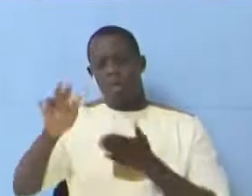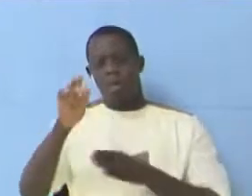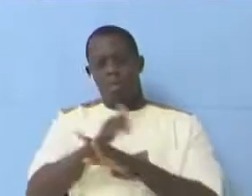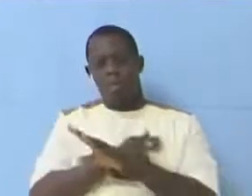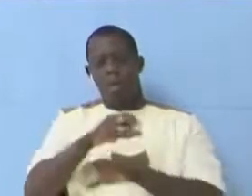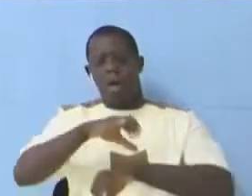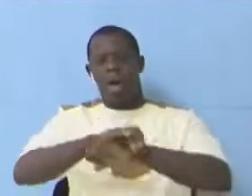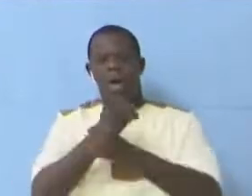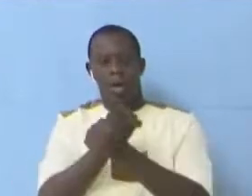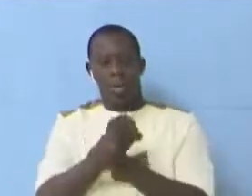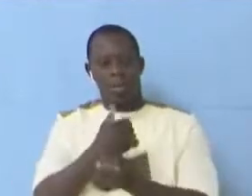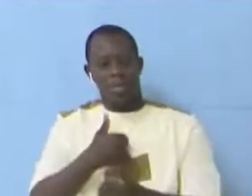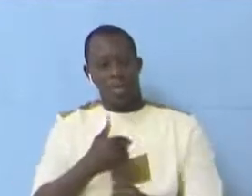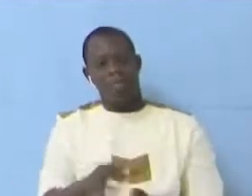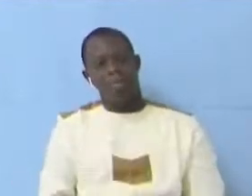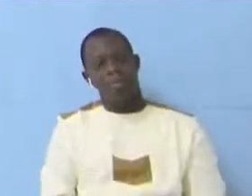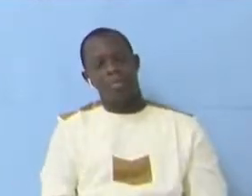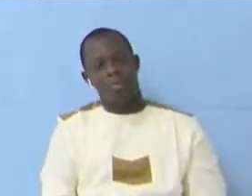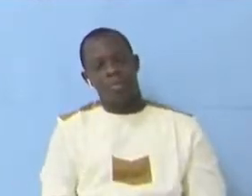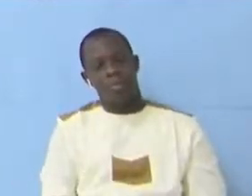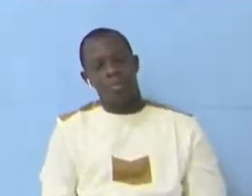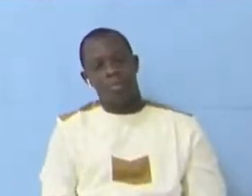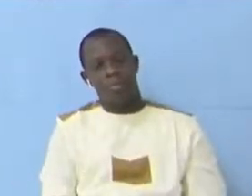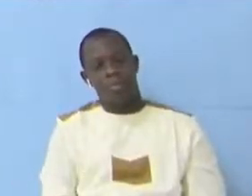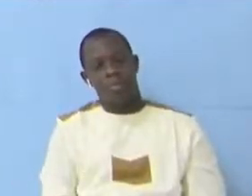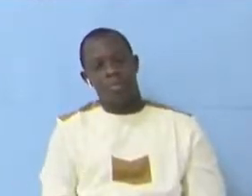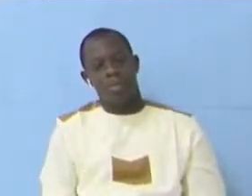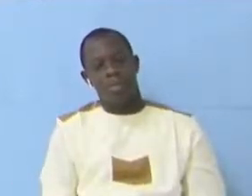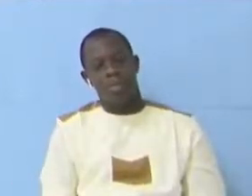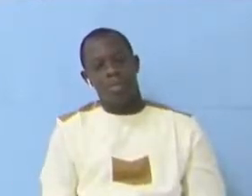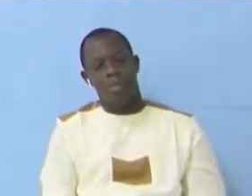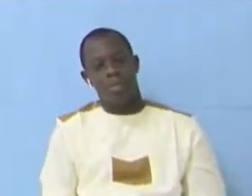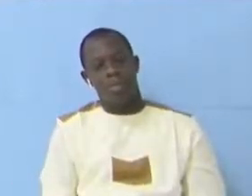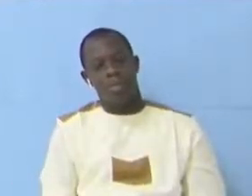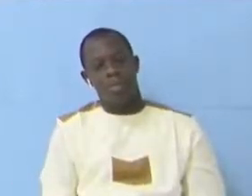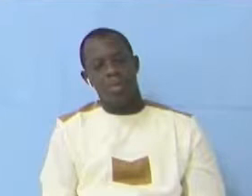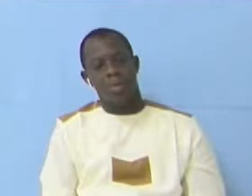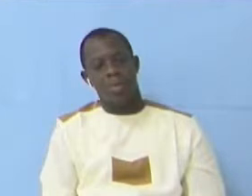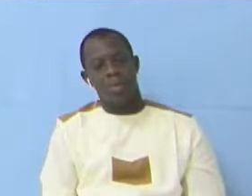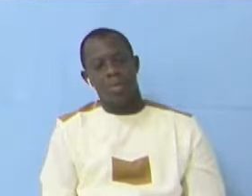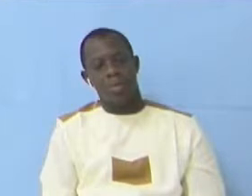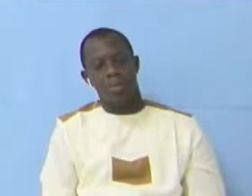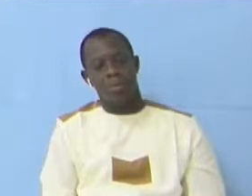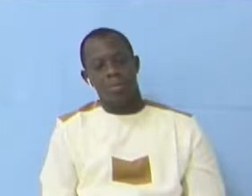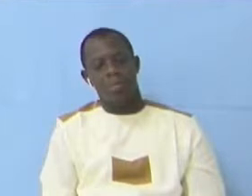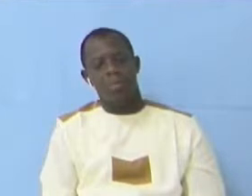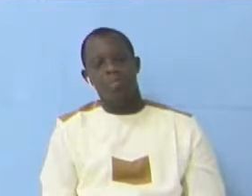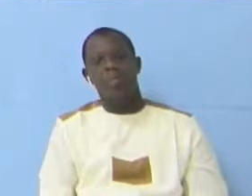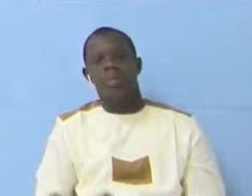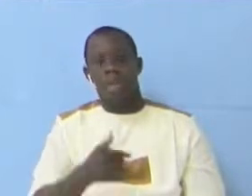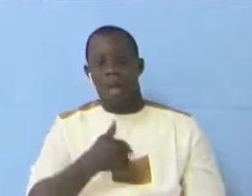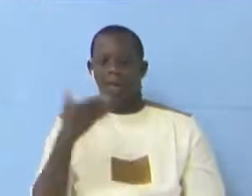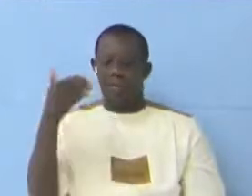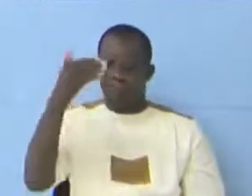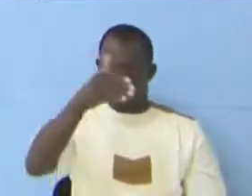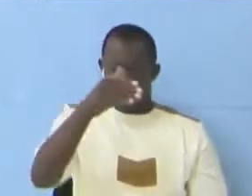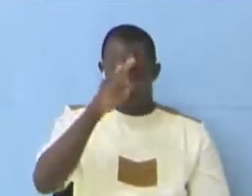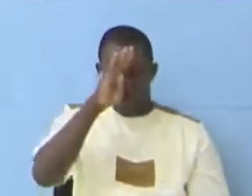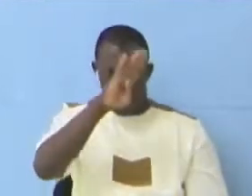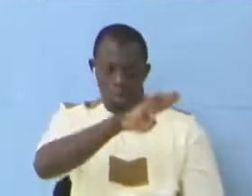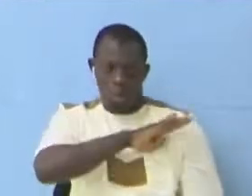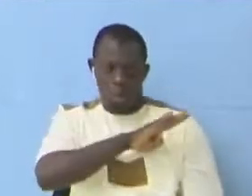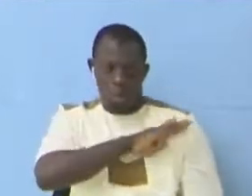diira bés bu balaa maa jàpp. I went to the brother of Alaji Moore. laa dem